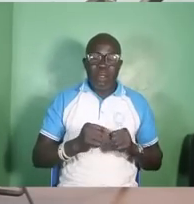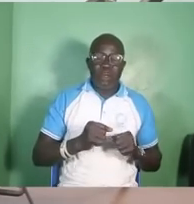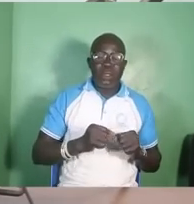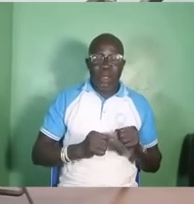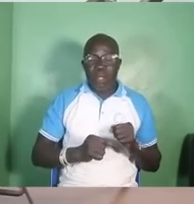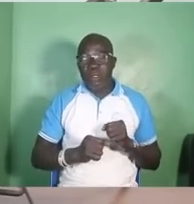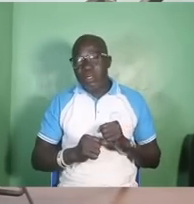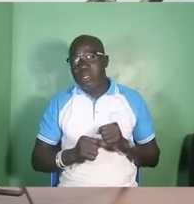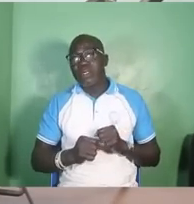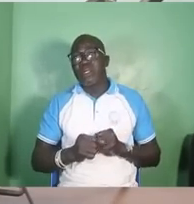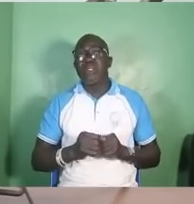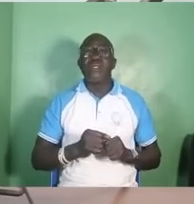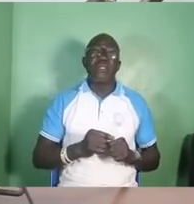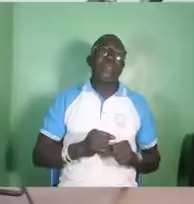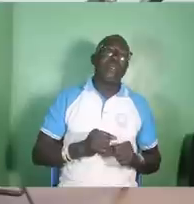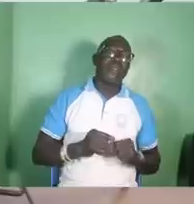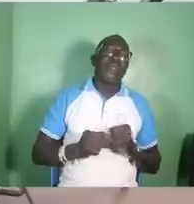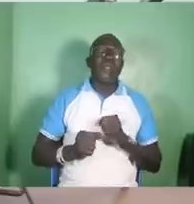openi yo yo risi.